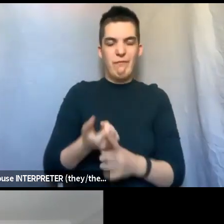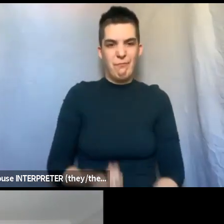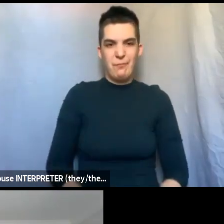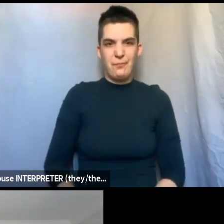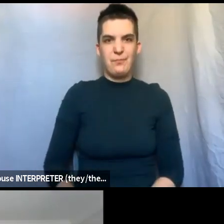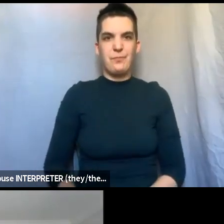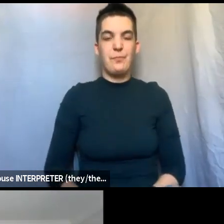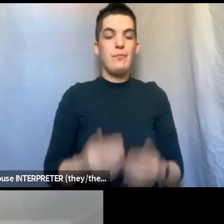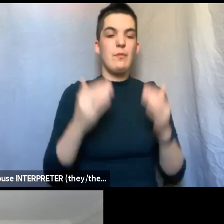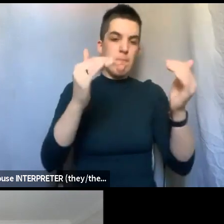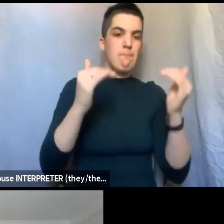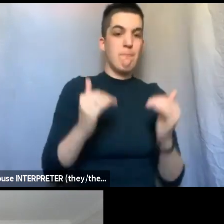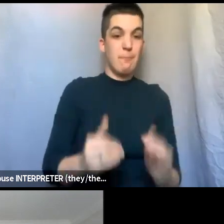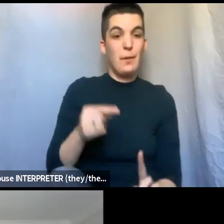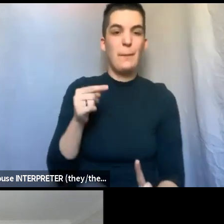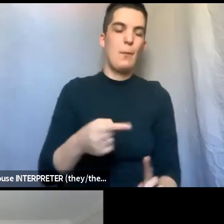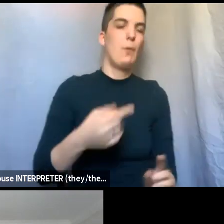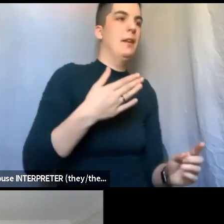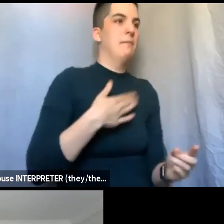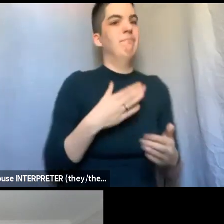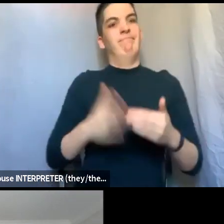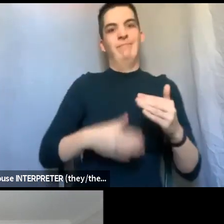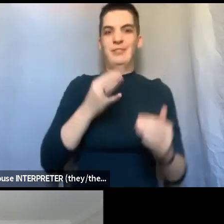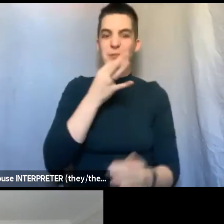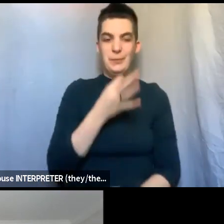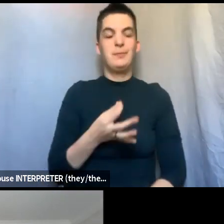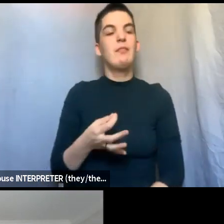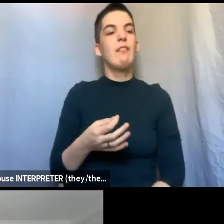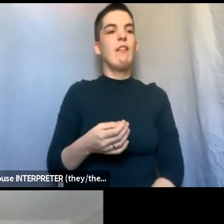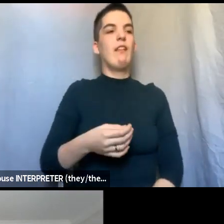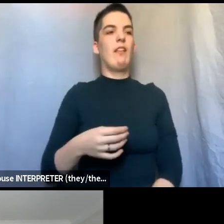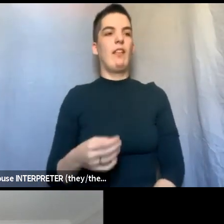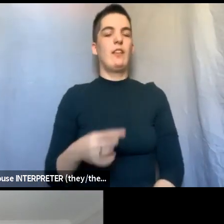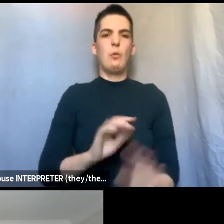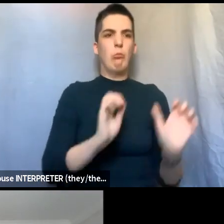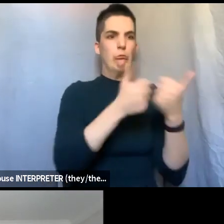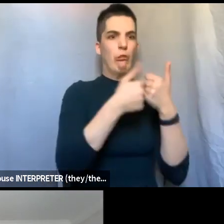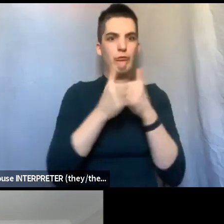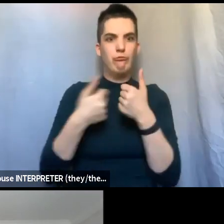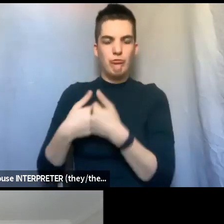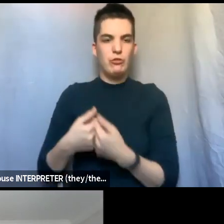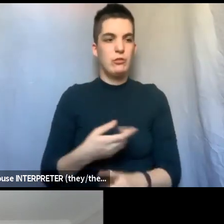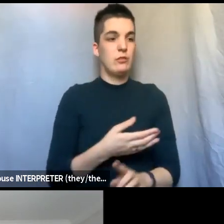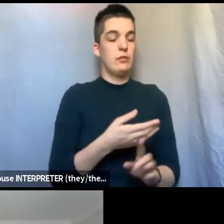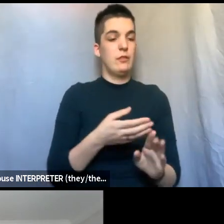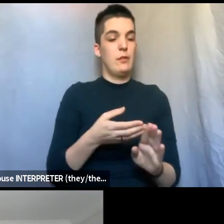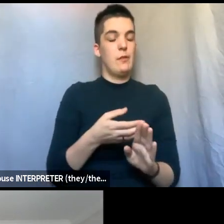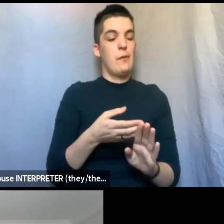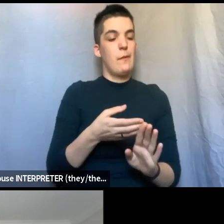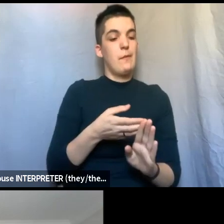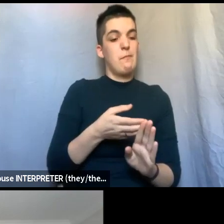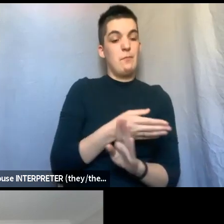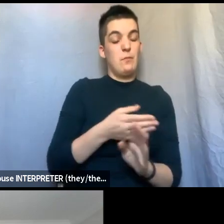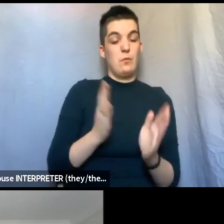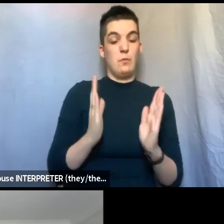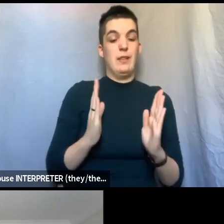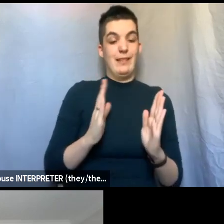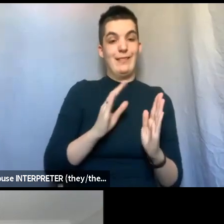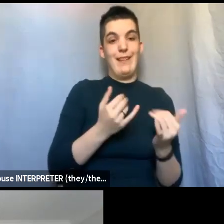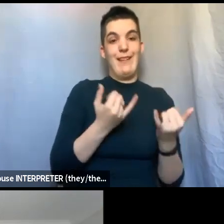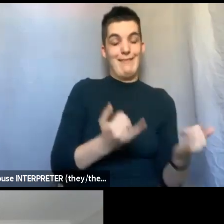Next point, getting to the end here, the challenges that you can do between now and 2021, January, let's